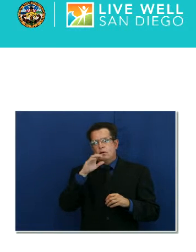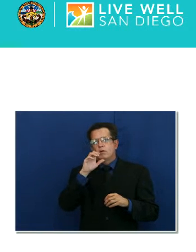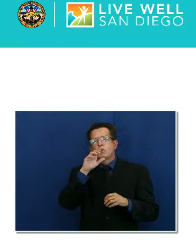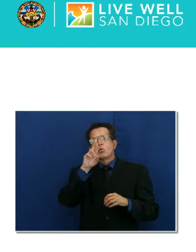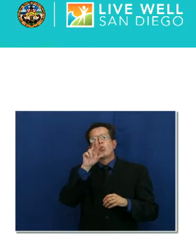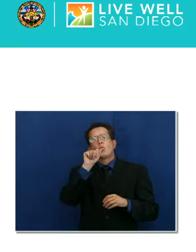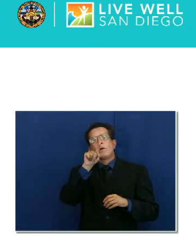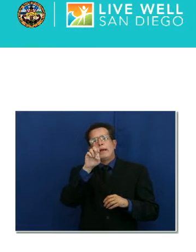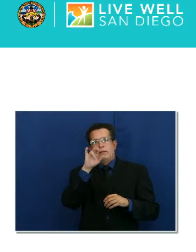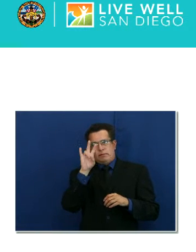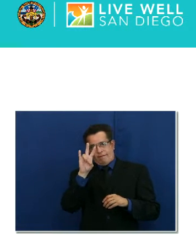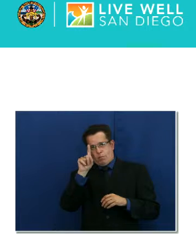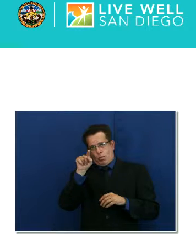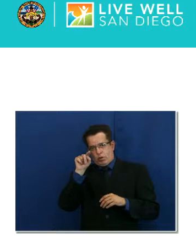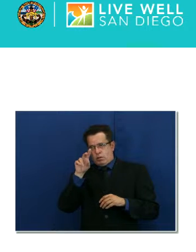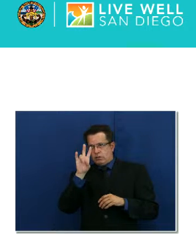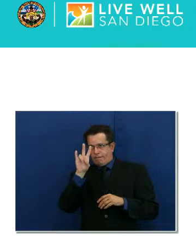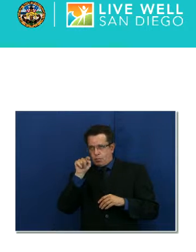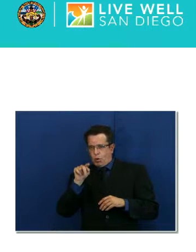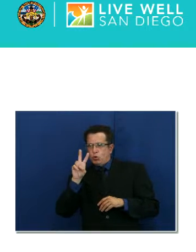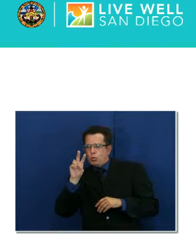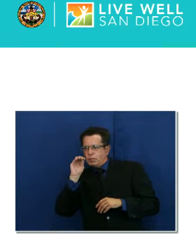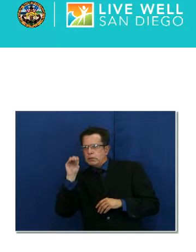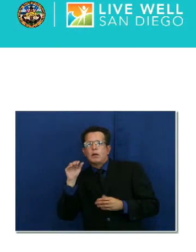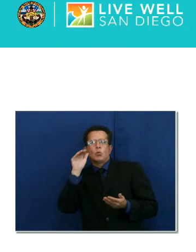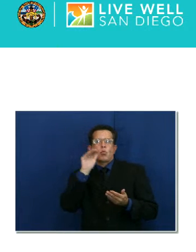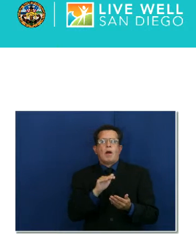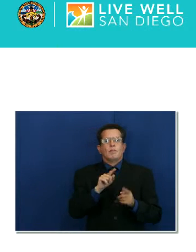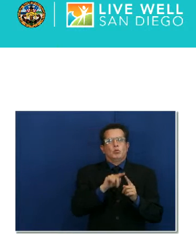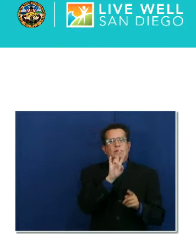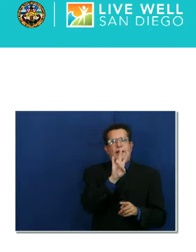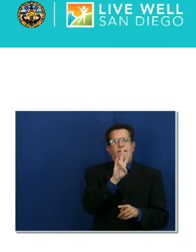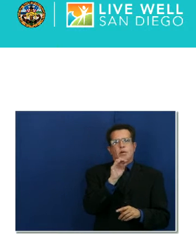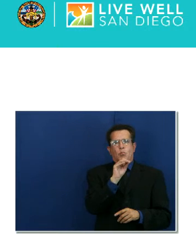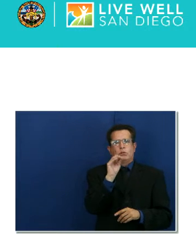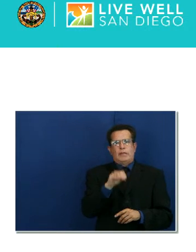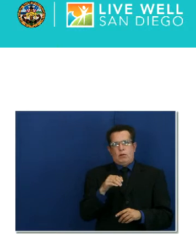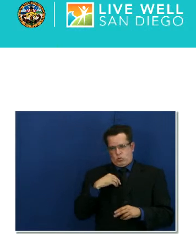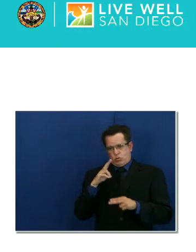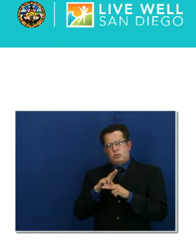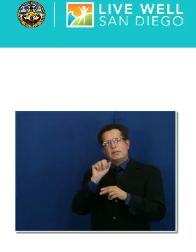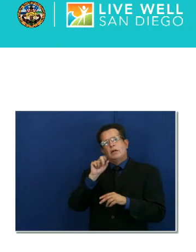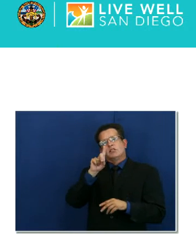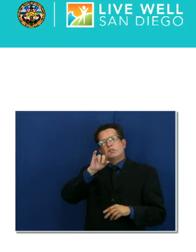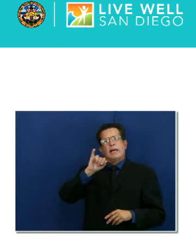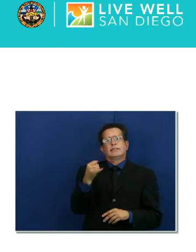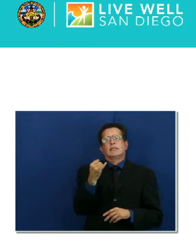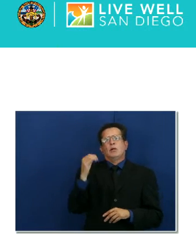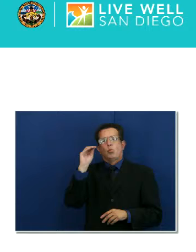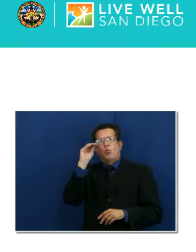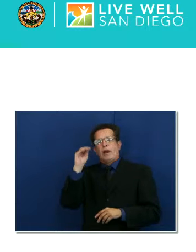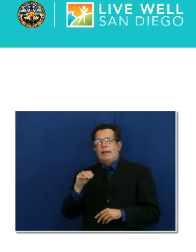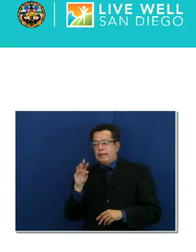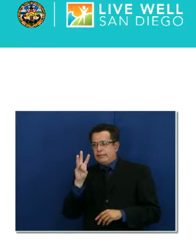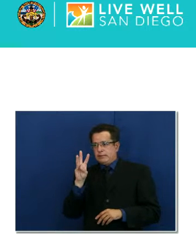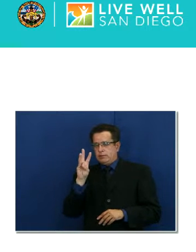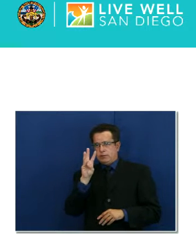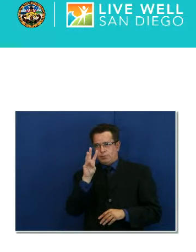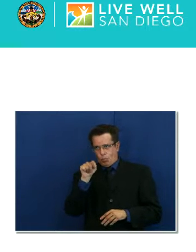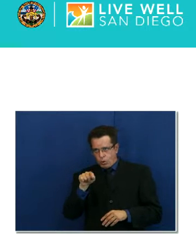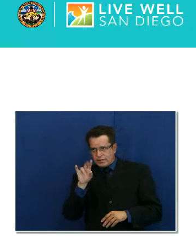from 7.2% to 7%, and the adjusted case rate dropped from 6.7 to